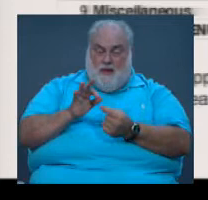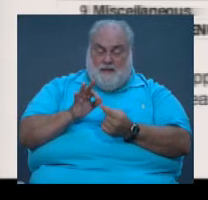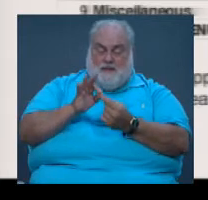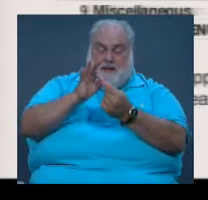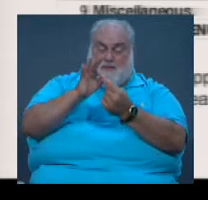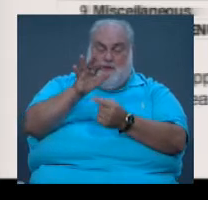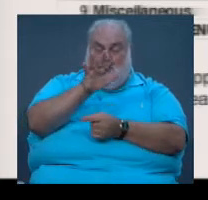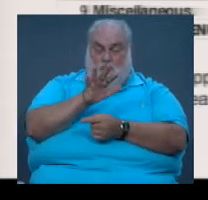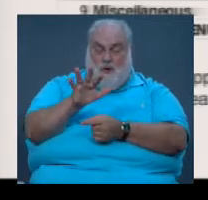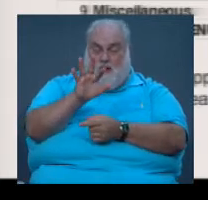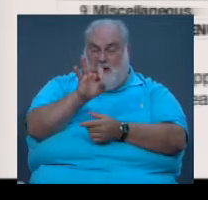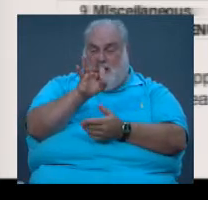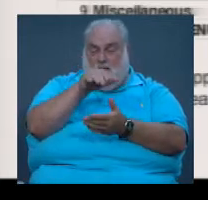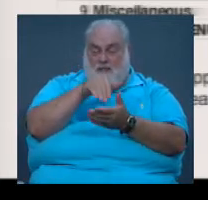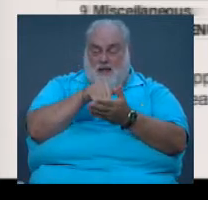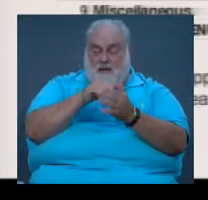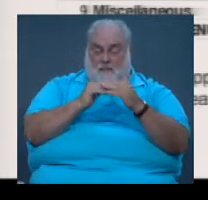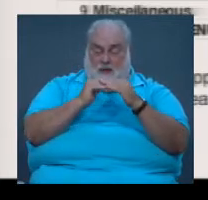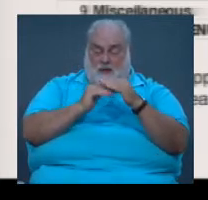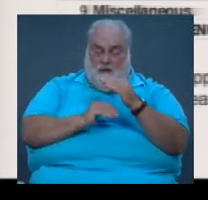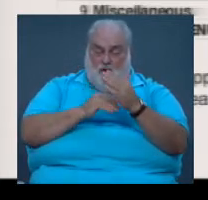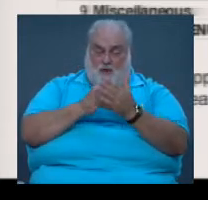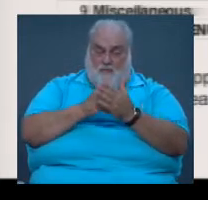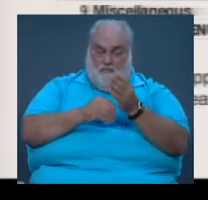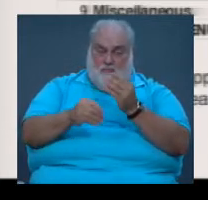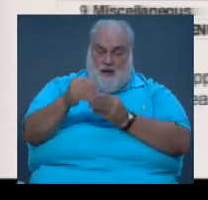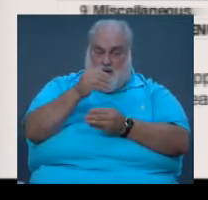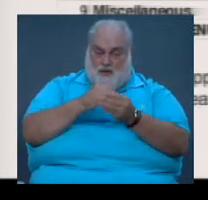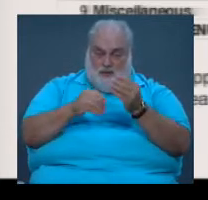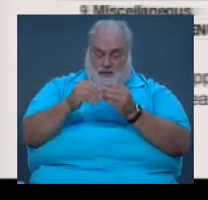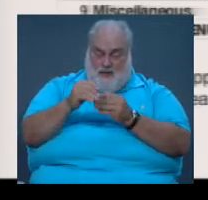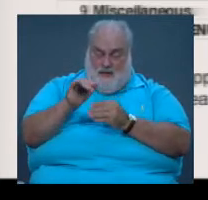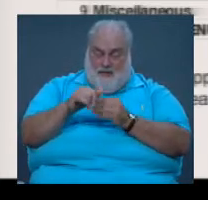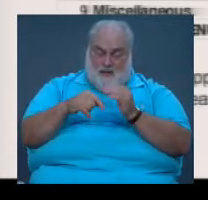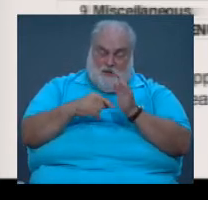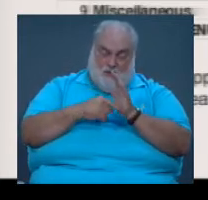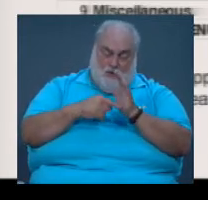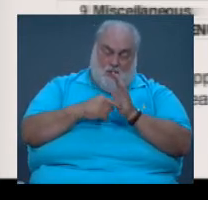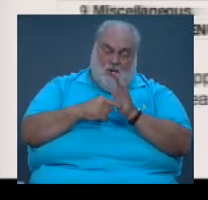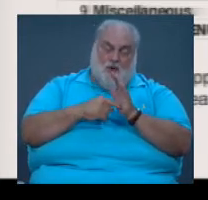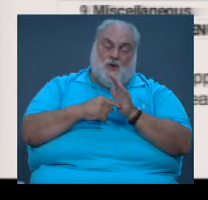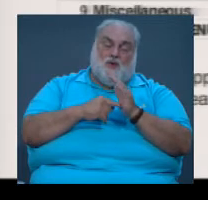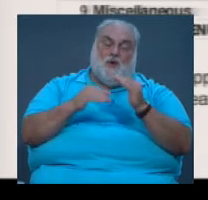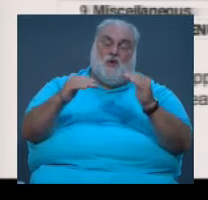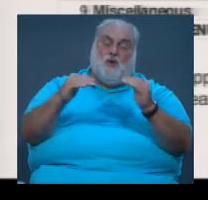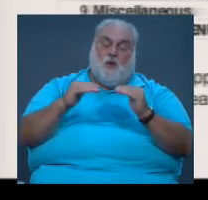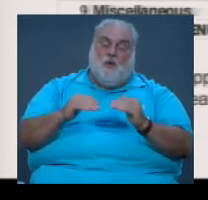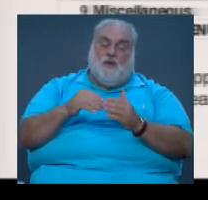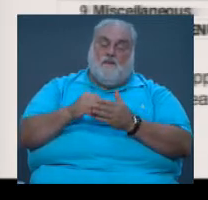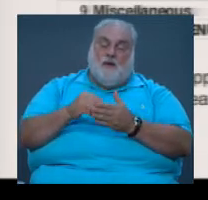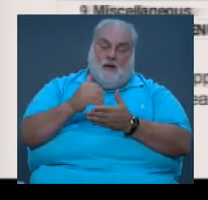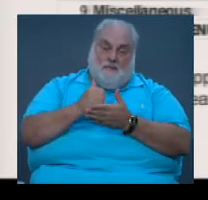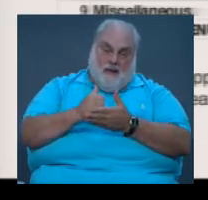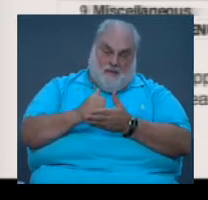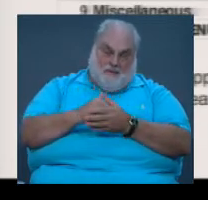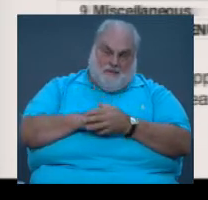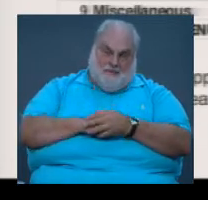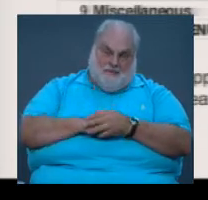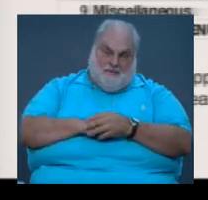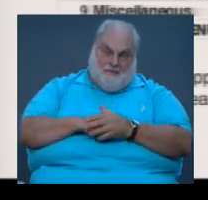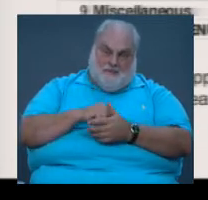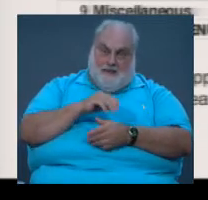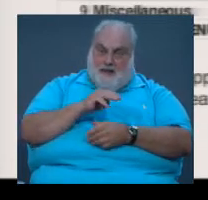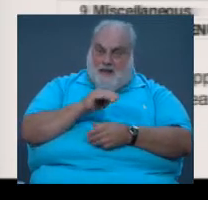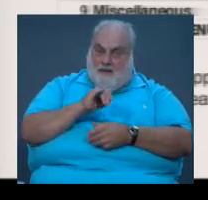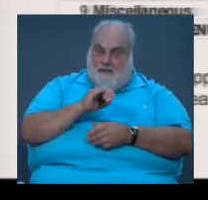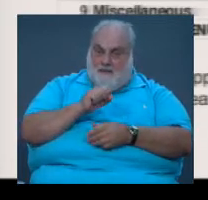about 9,000 below budget on our investment income, and that's due to lower fund balance. Miscellaneous revenue